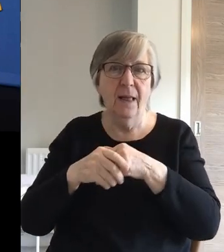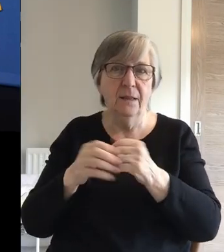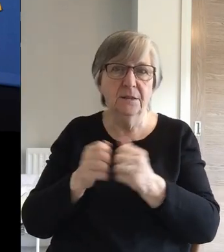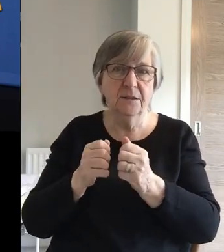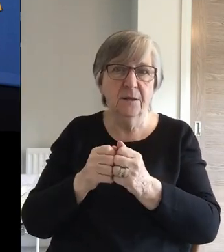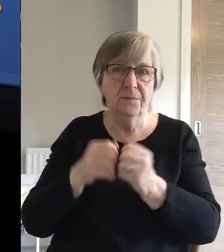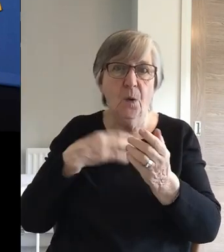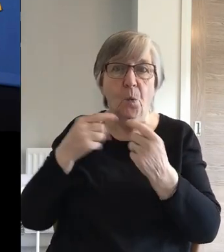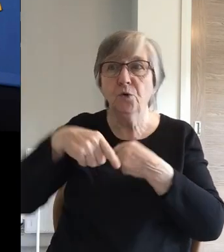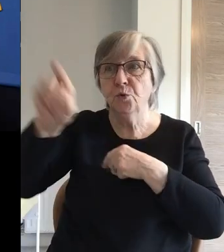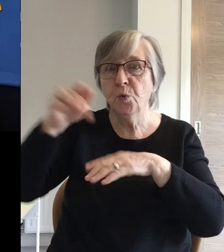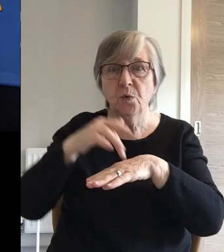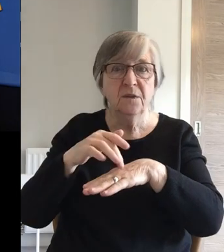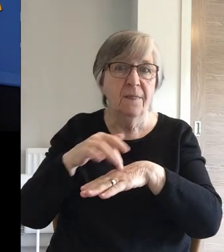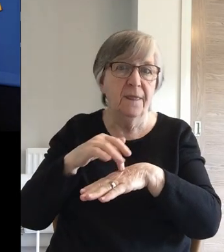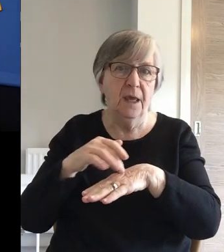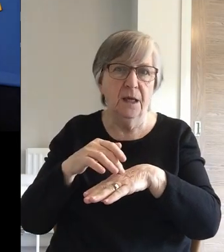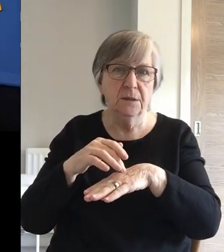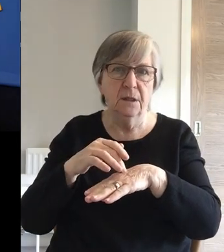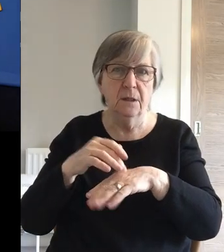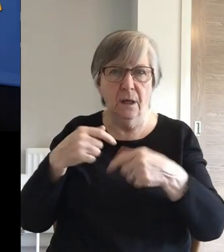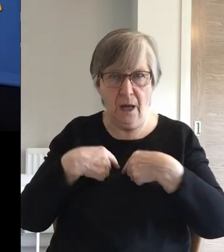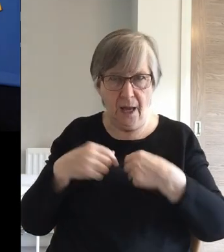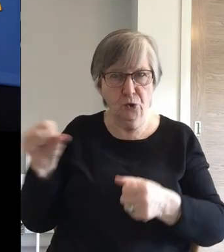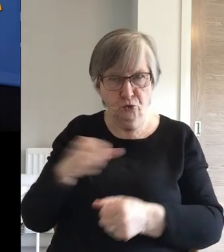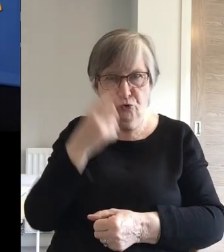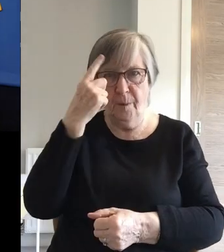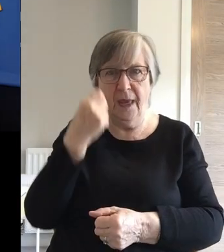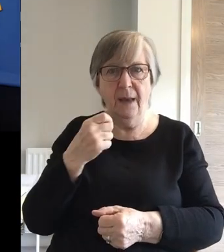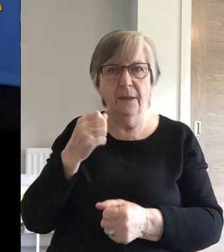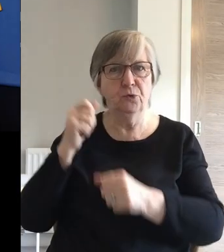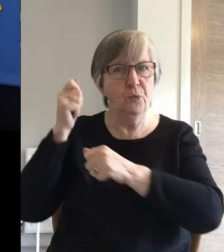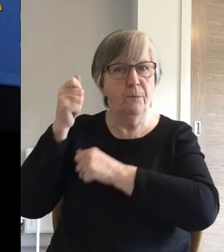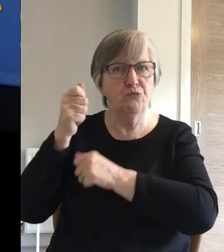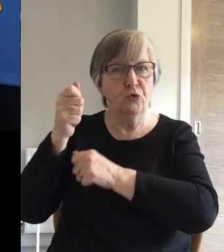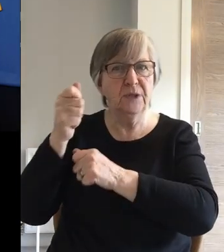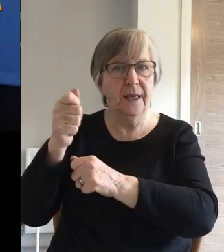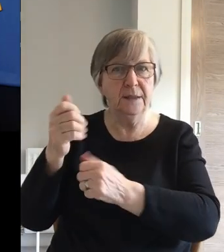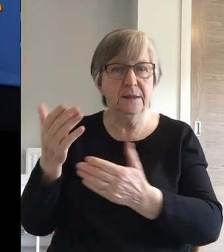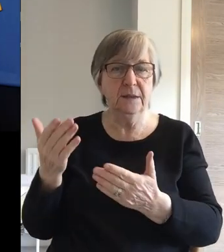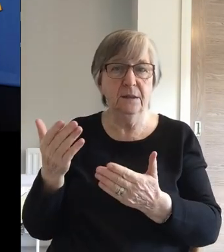want to go to the theatre. We've got a right to protest, and so on and so on.